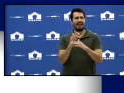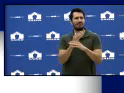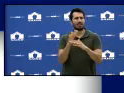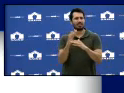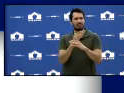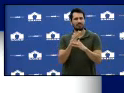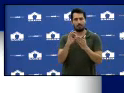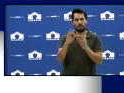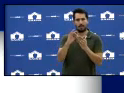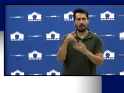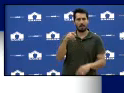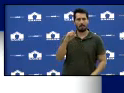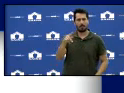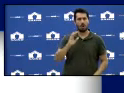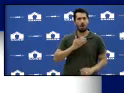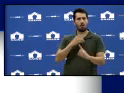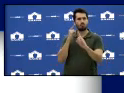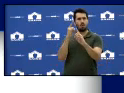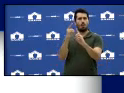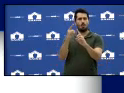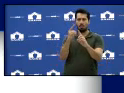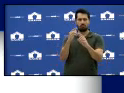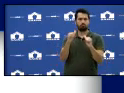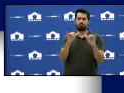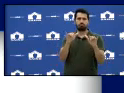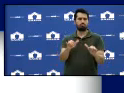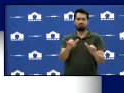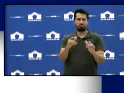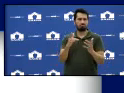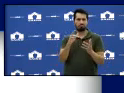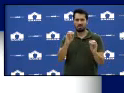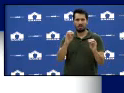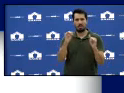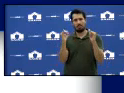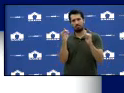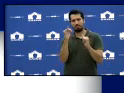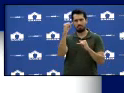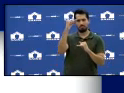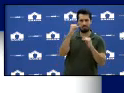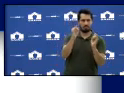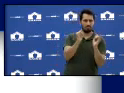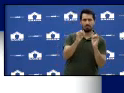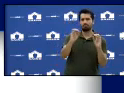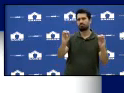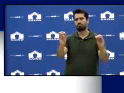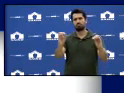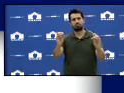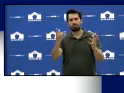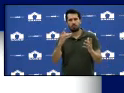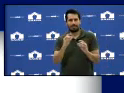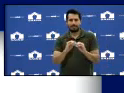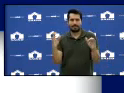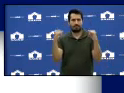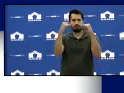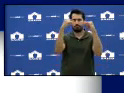the goal population, and so there were no changes necessary there. The boundaries were already ran along easily